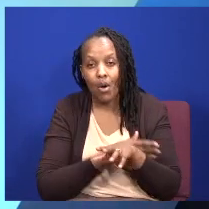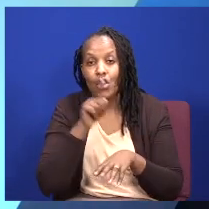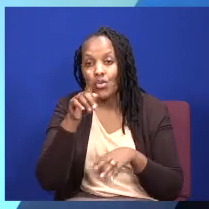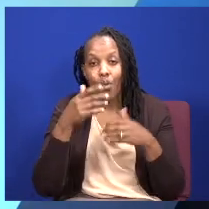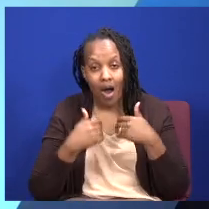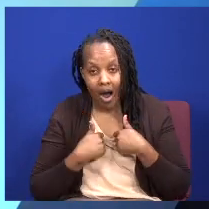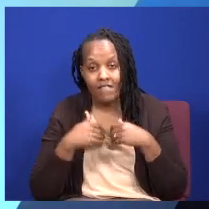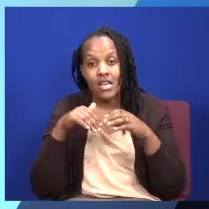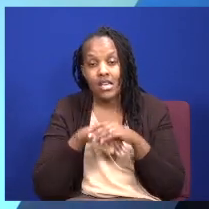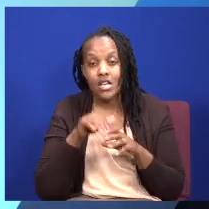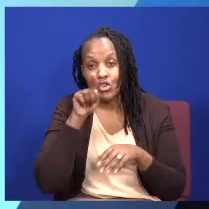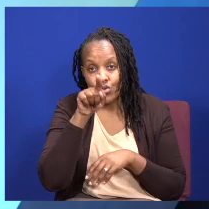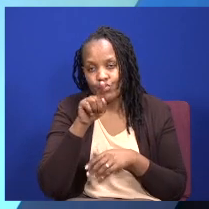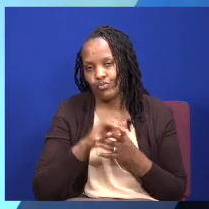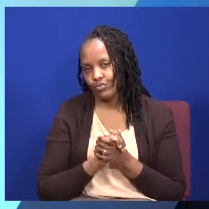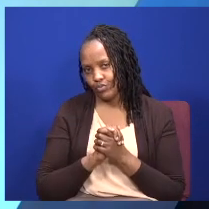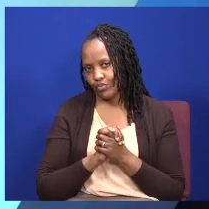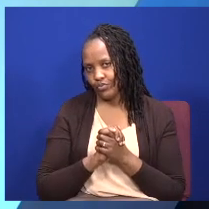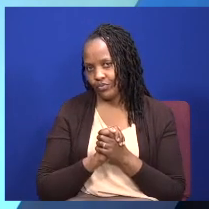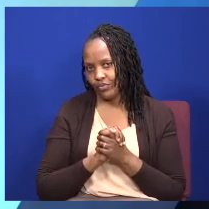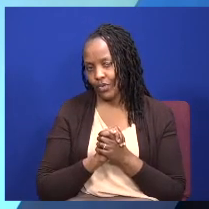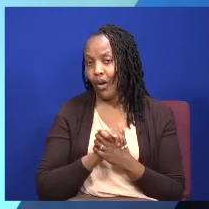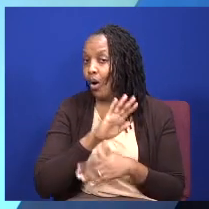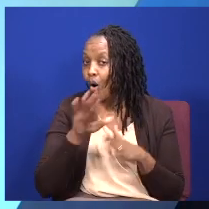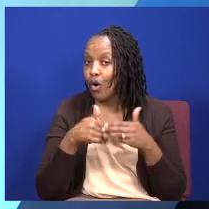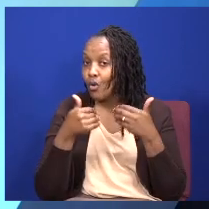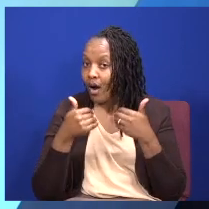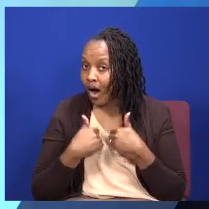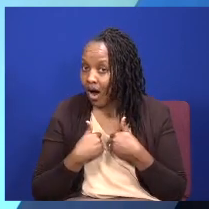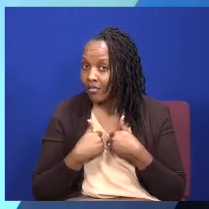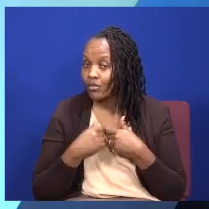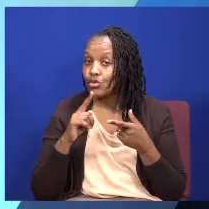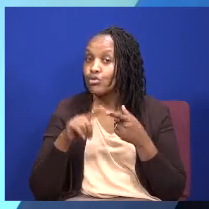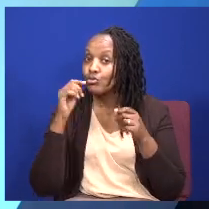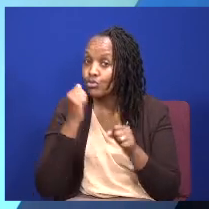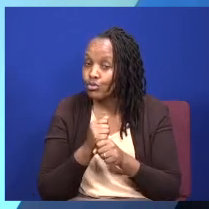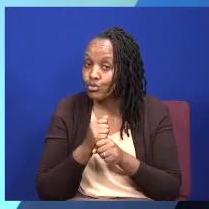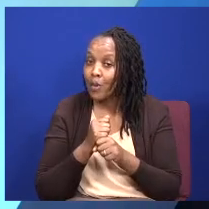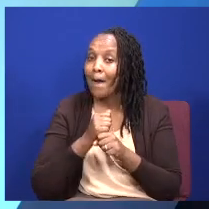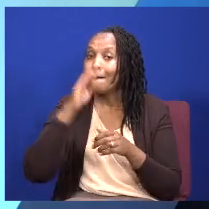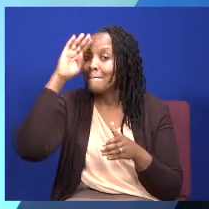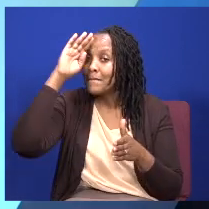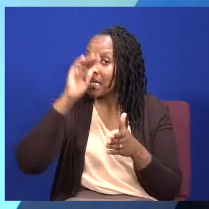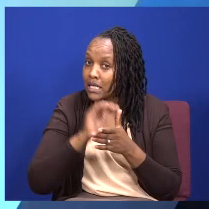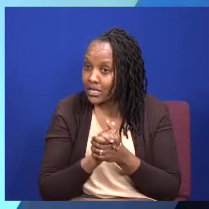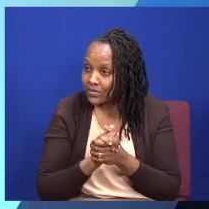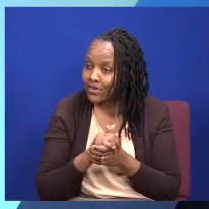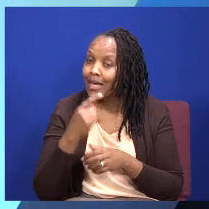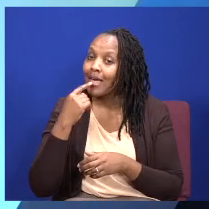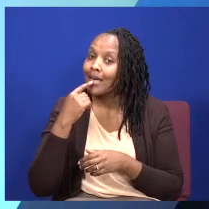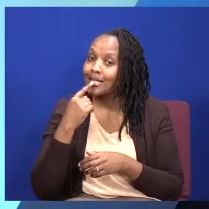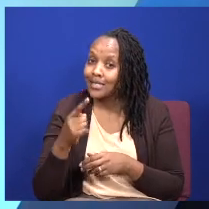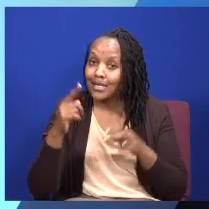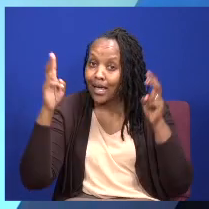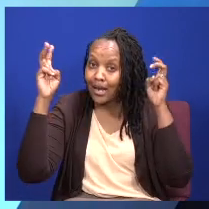that is resident in you. So all you have to do is believe and tell this evil spirit, depart from